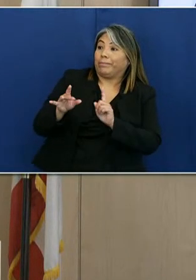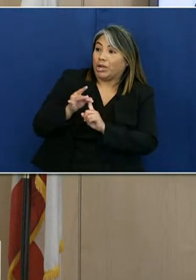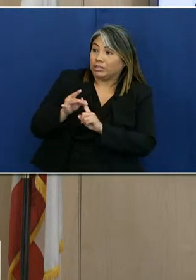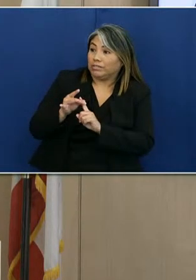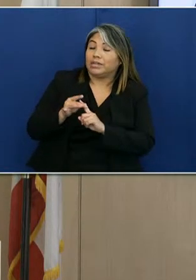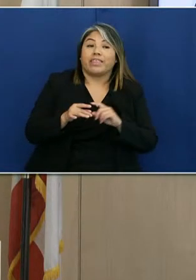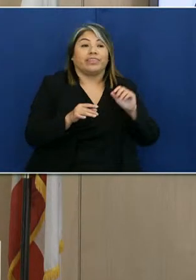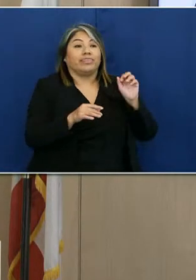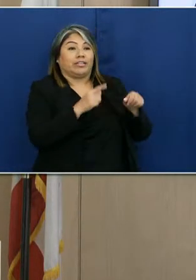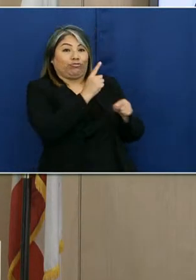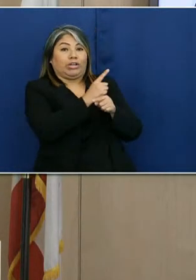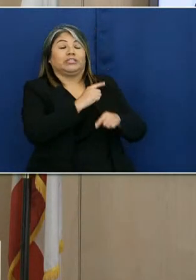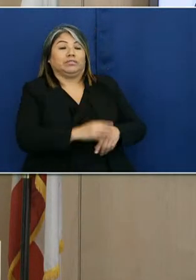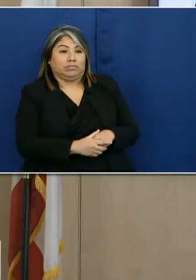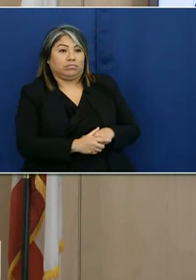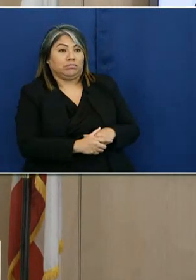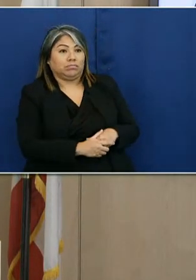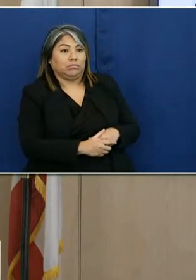That's correct.